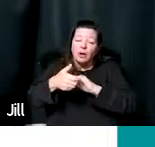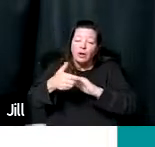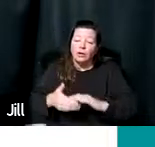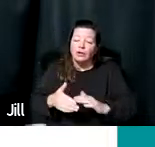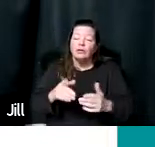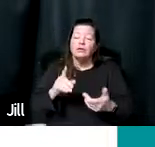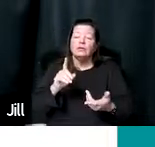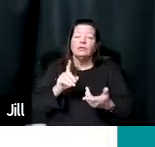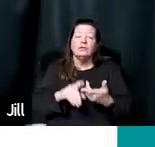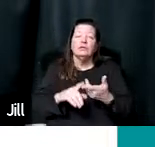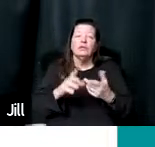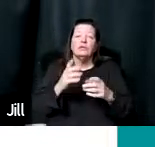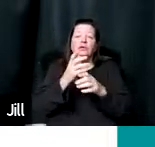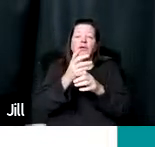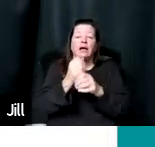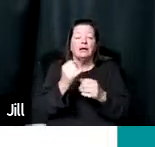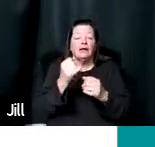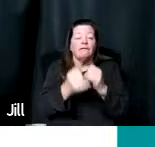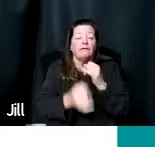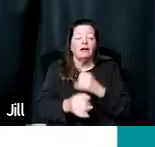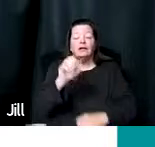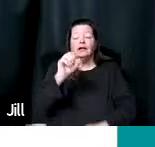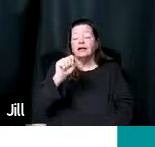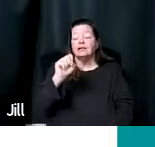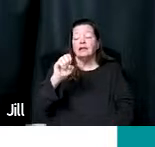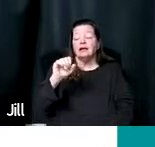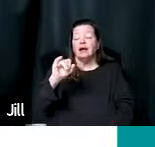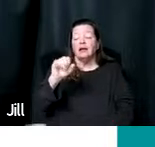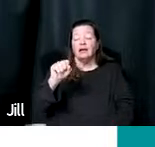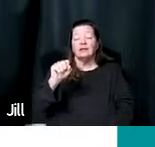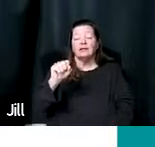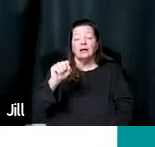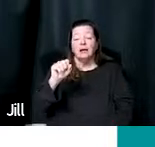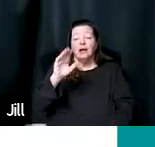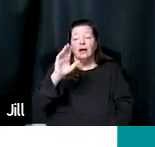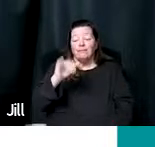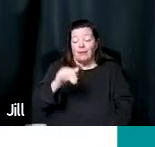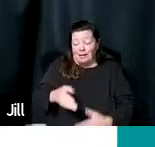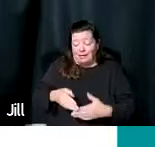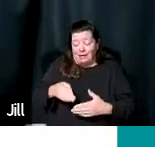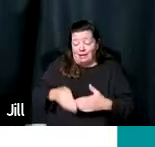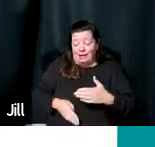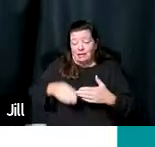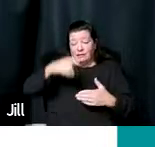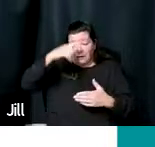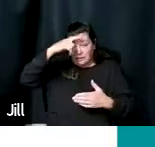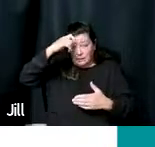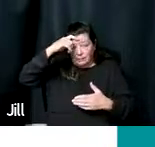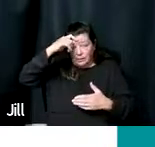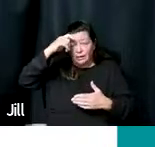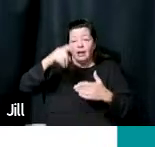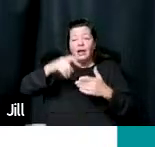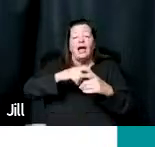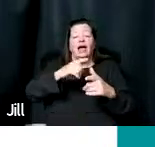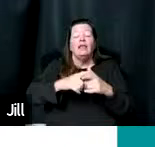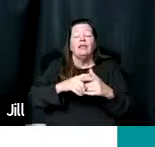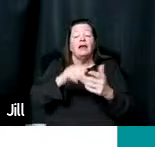a final SEIS towards the end of the summer and a subsequent record of